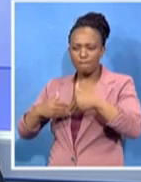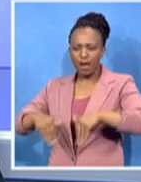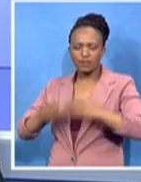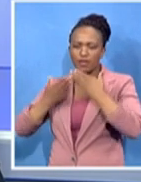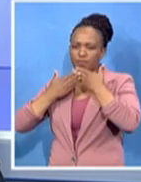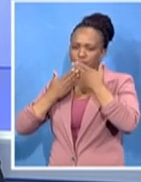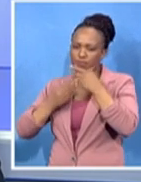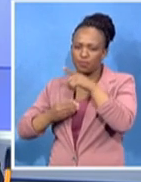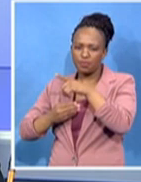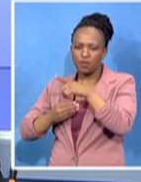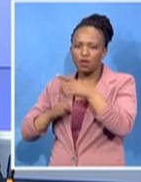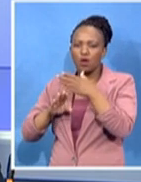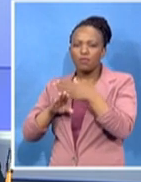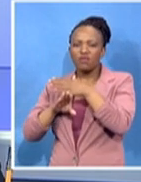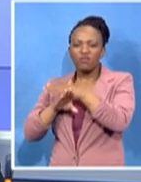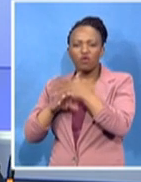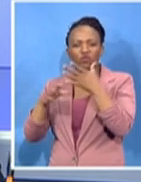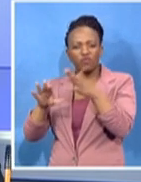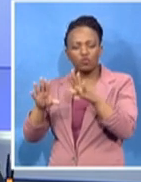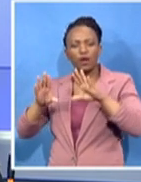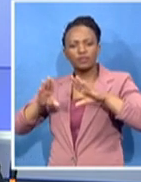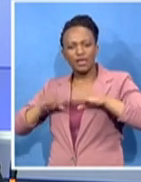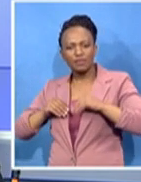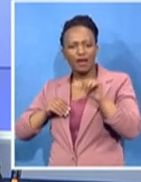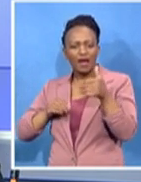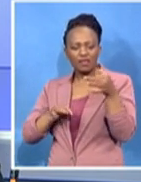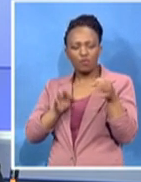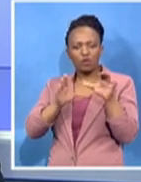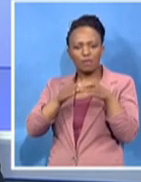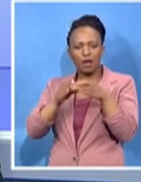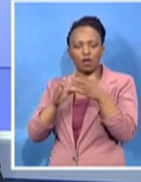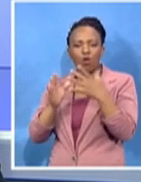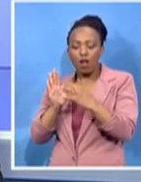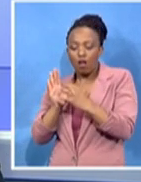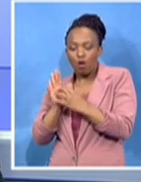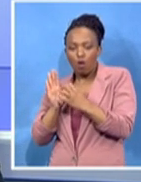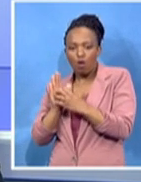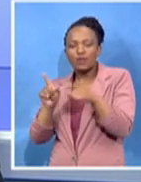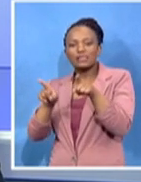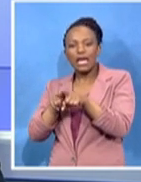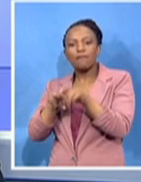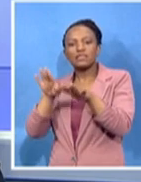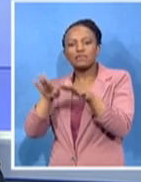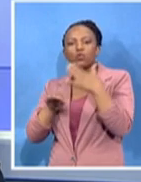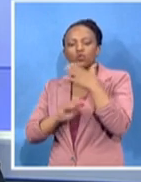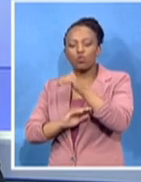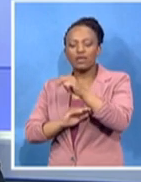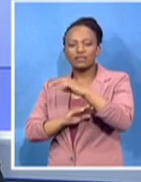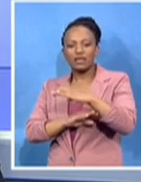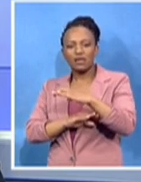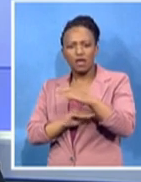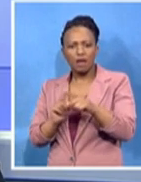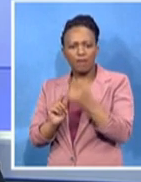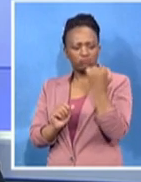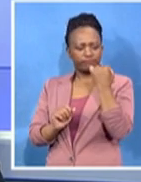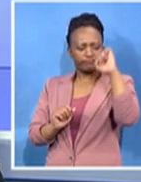allowed parties that had logos that were similar to the ANC, and they were not rejected. What's your response to